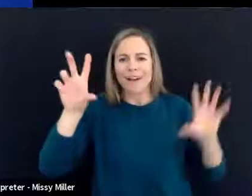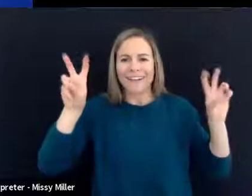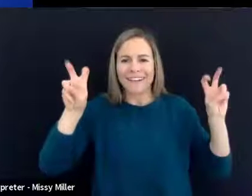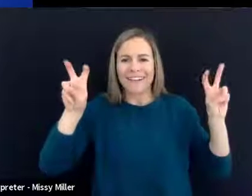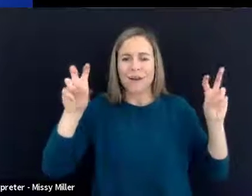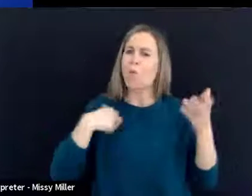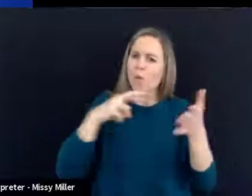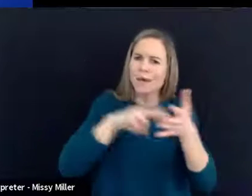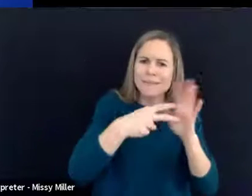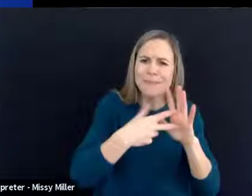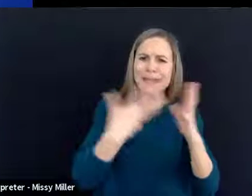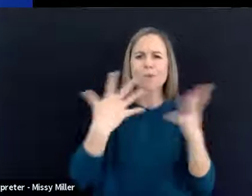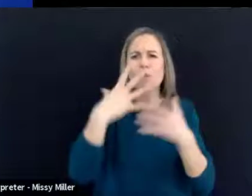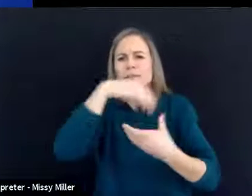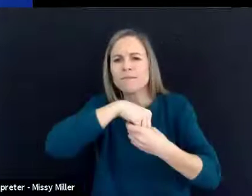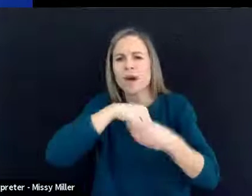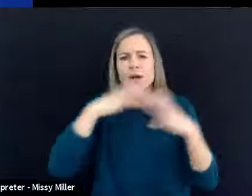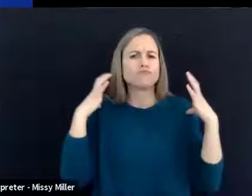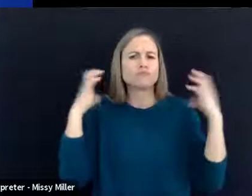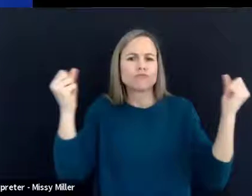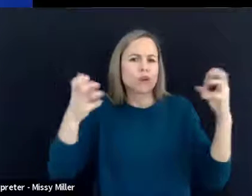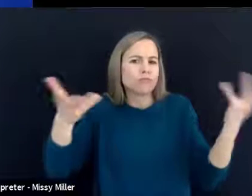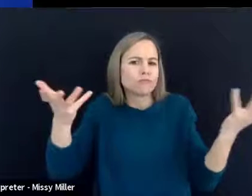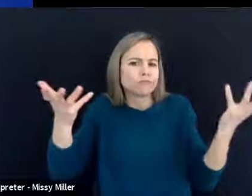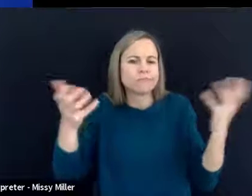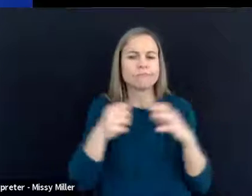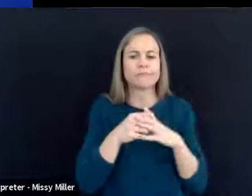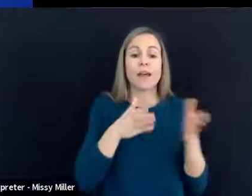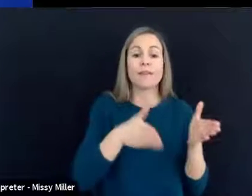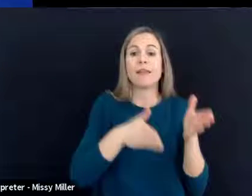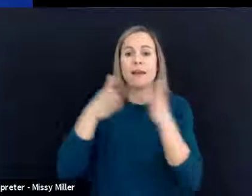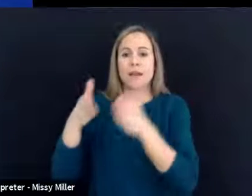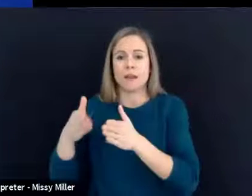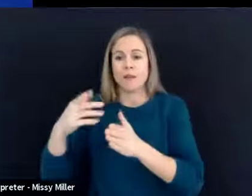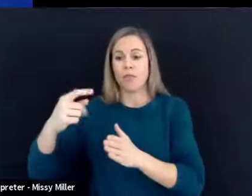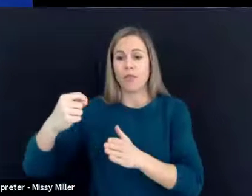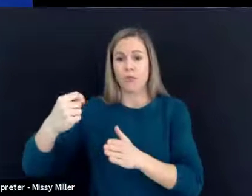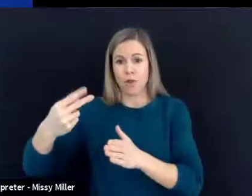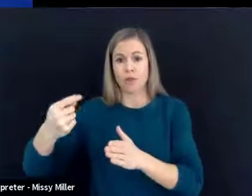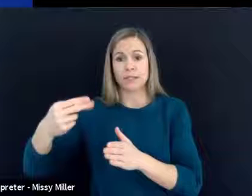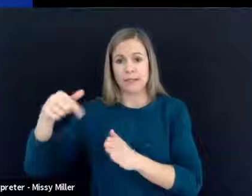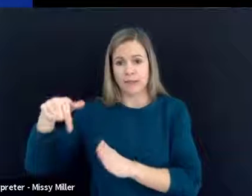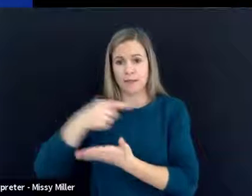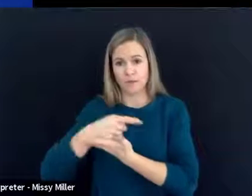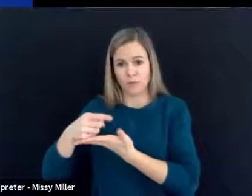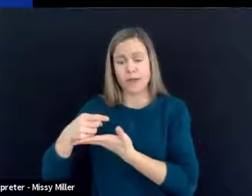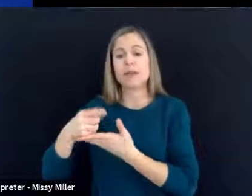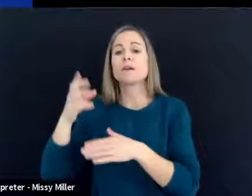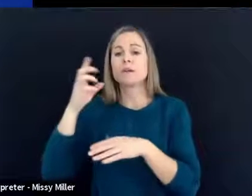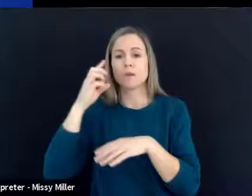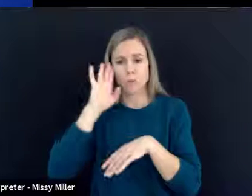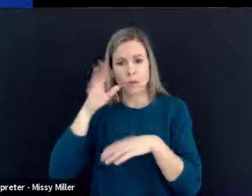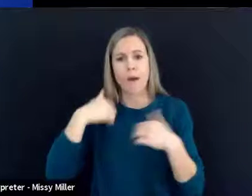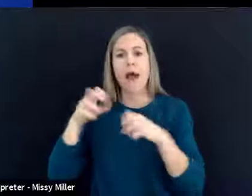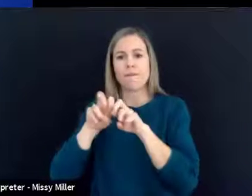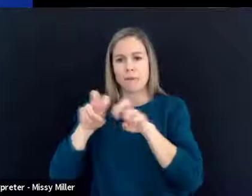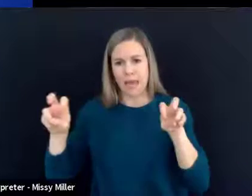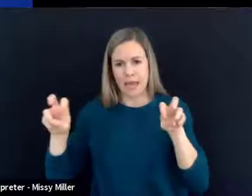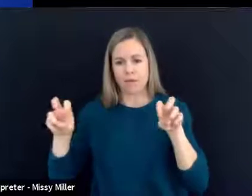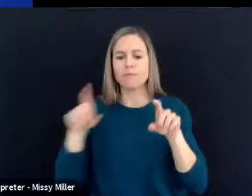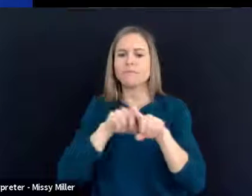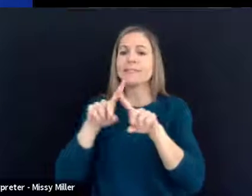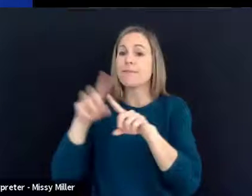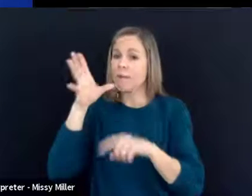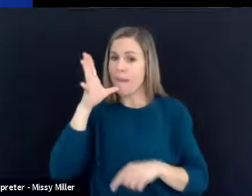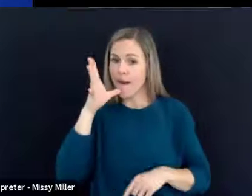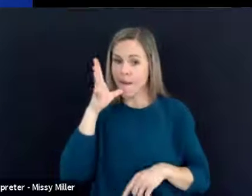what's it mean, those sorts of things. And then on Thursday, we'll have a dynamic panel of moms coming to share